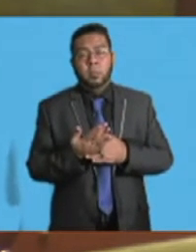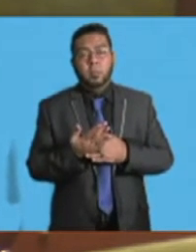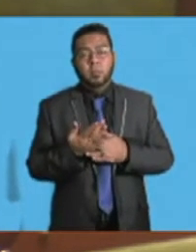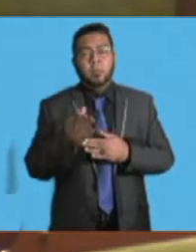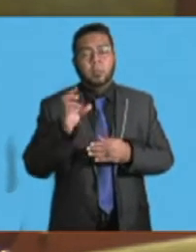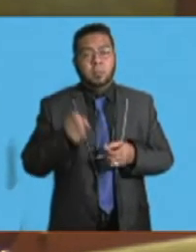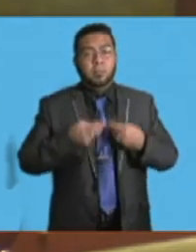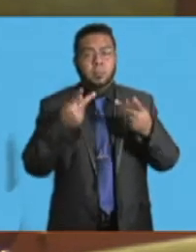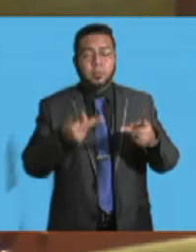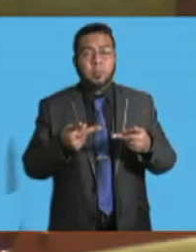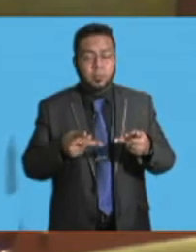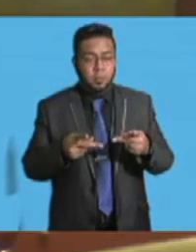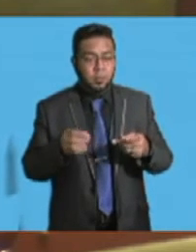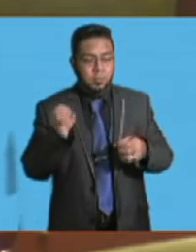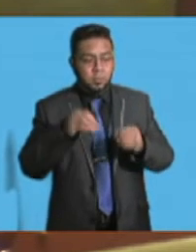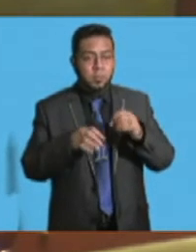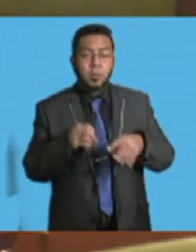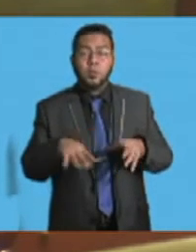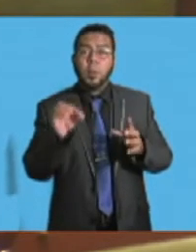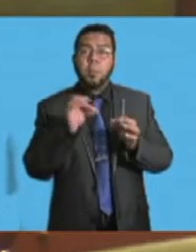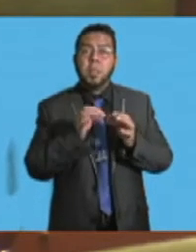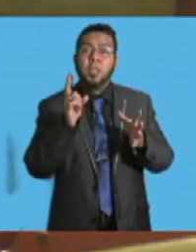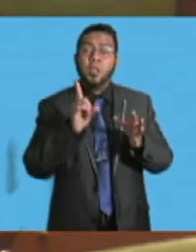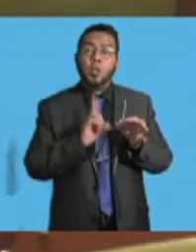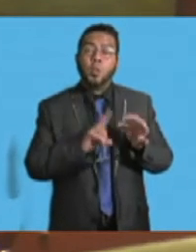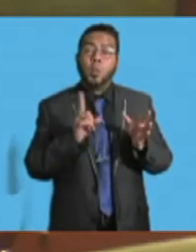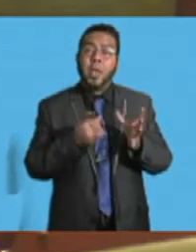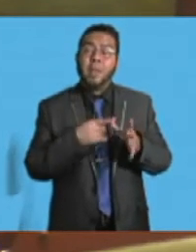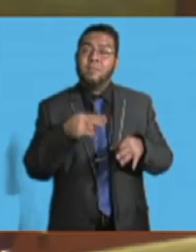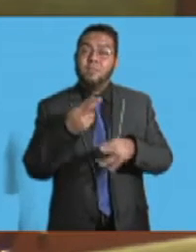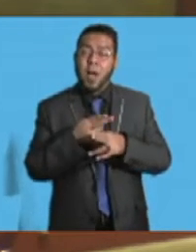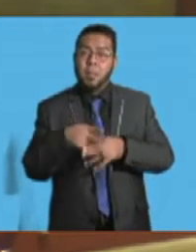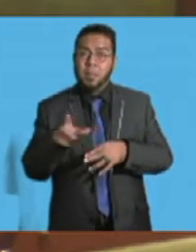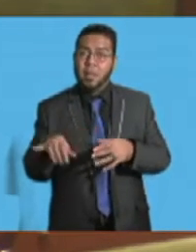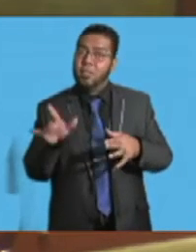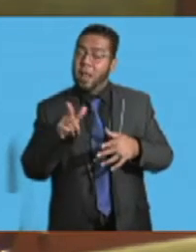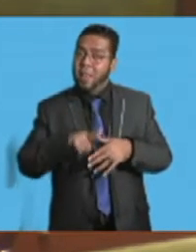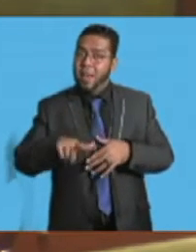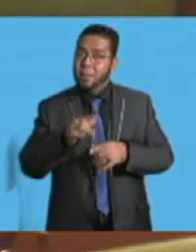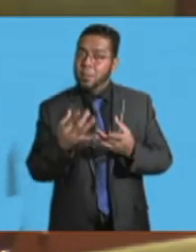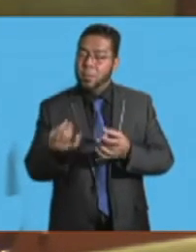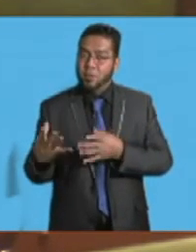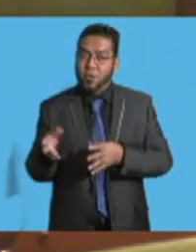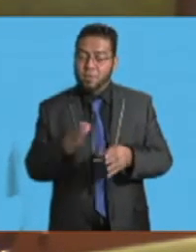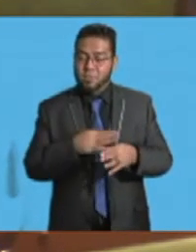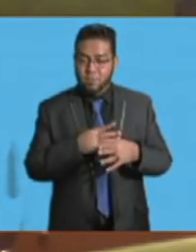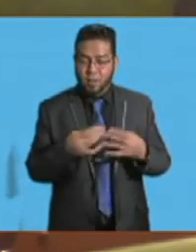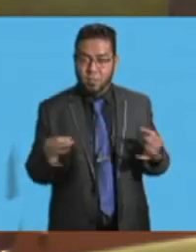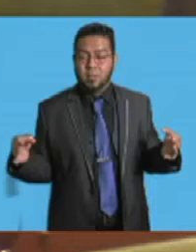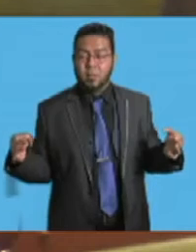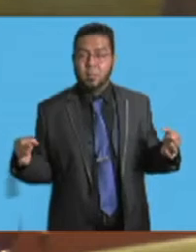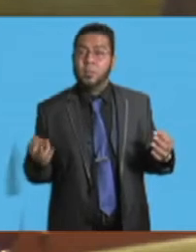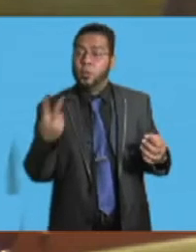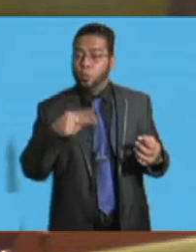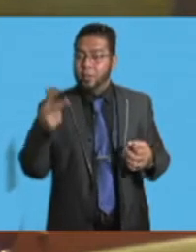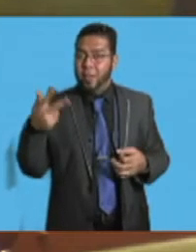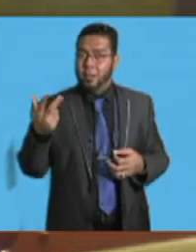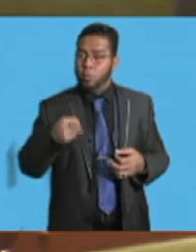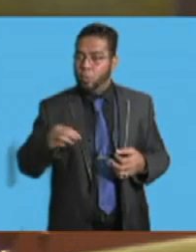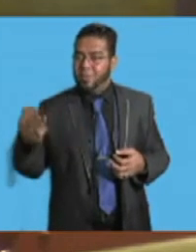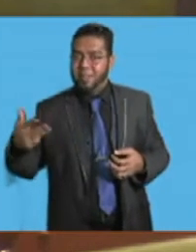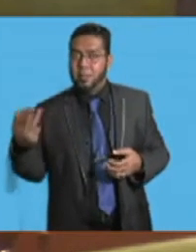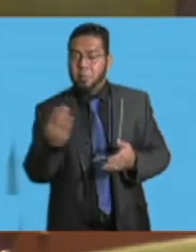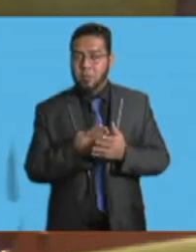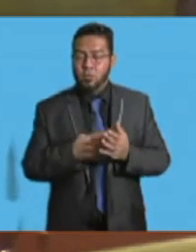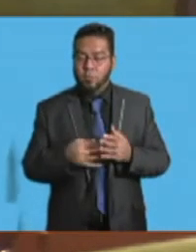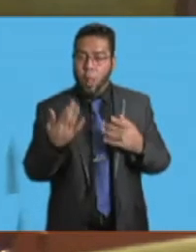post-harvest handling to our BQA farmers. Land preparation facilities, Madam Speaker. Madam Speaker, the 2018-2019 budget on